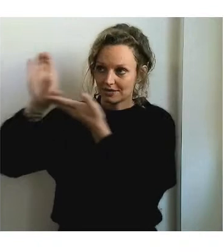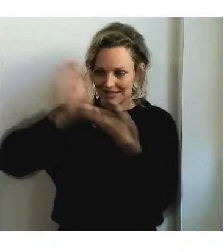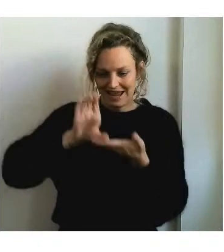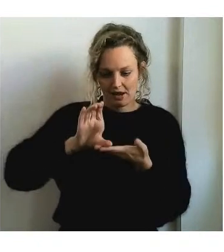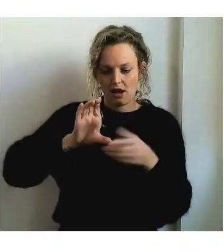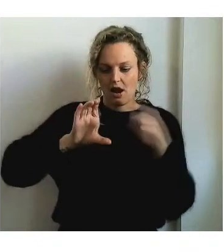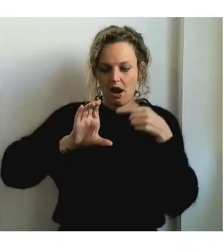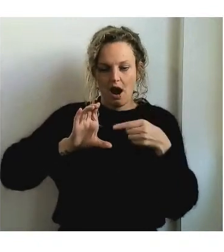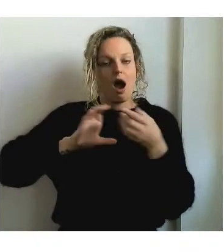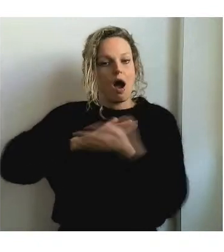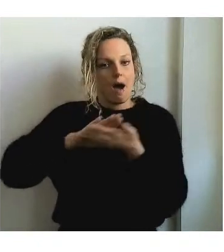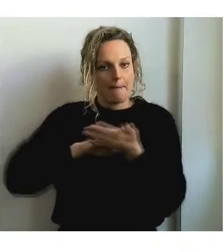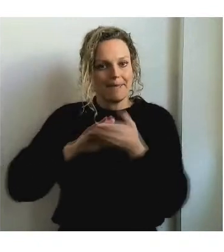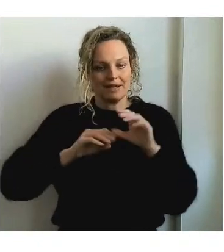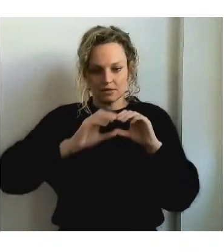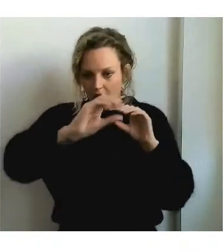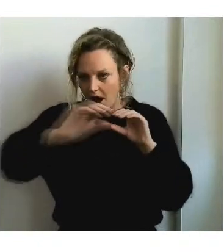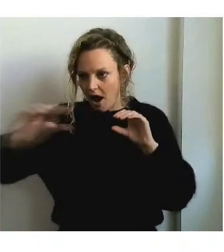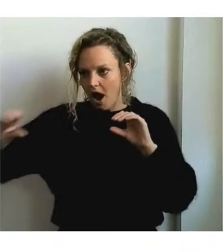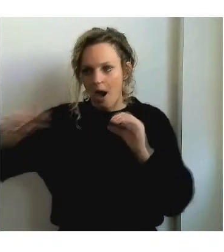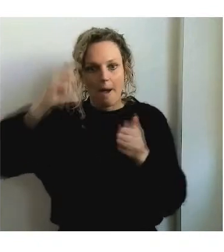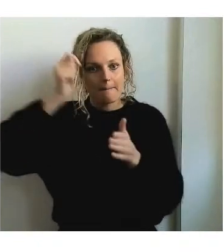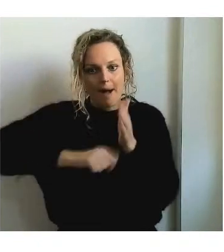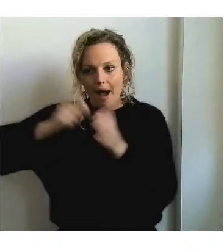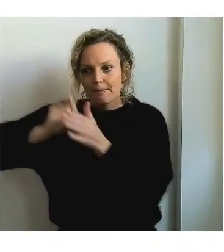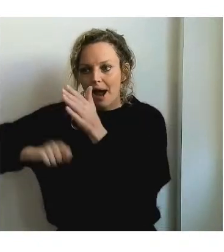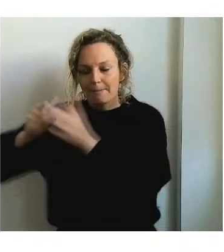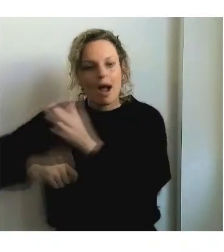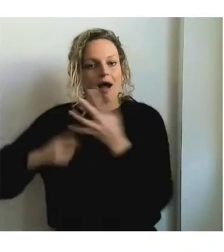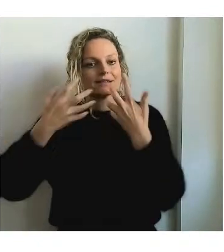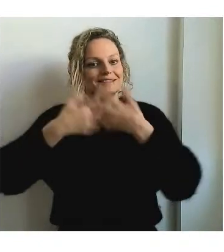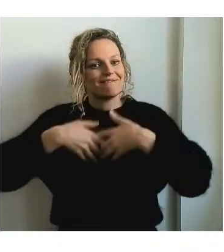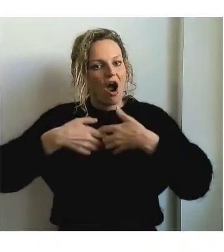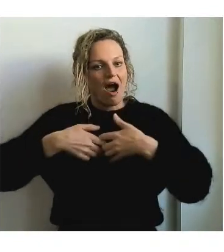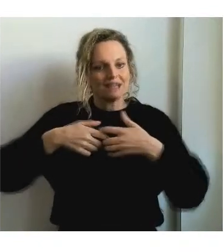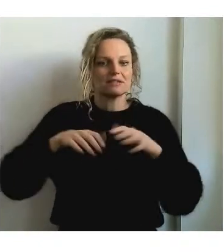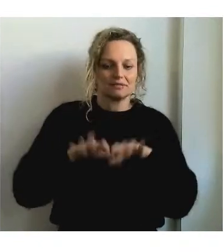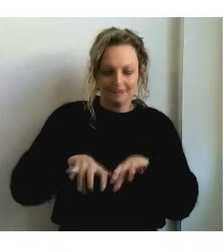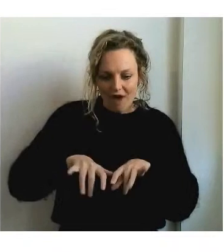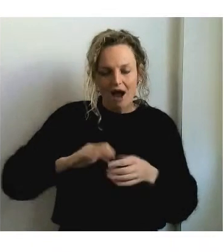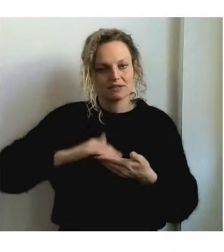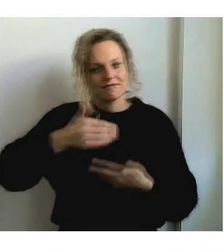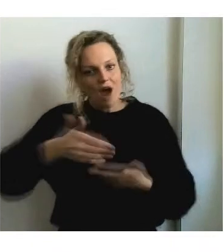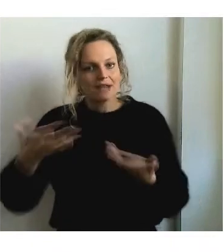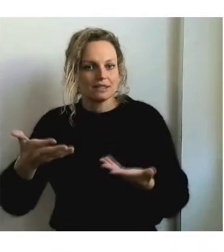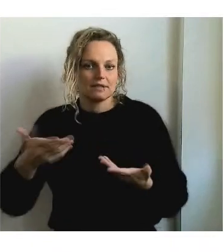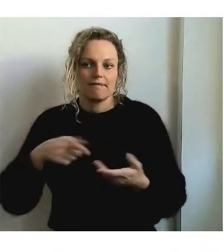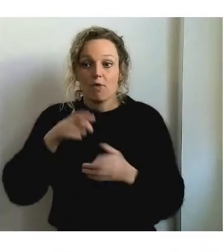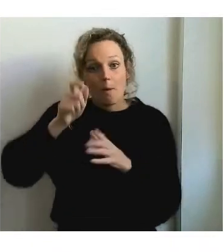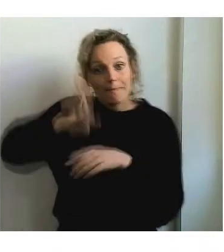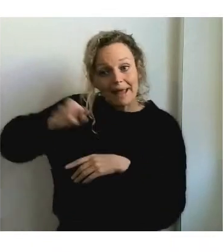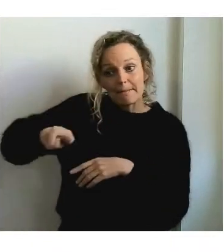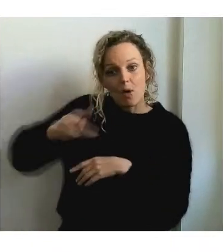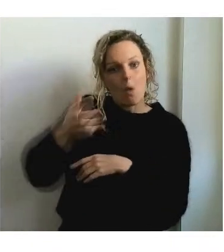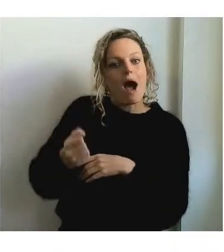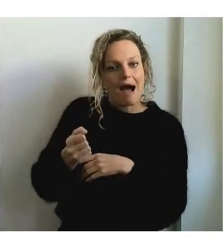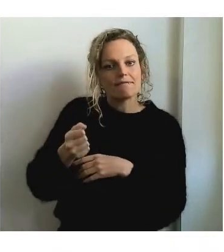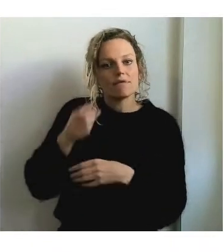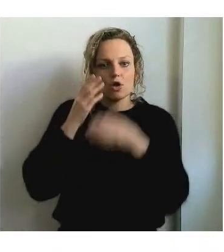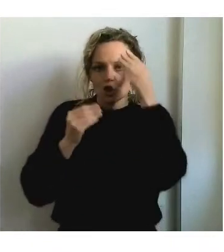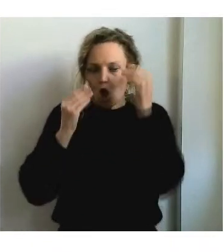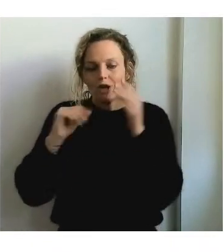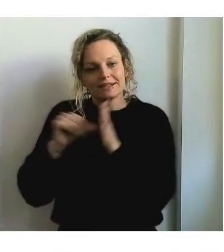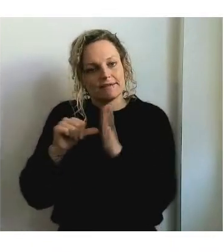to 5,000 people with learning disabilities, but that had to be done across England and within a very, very short